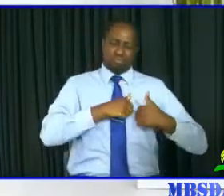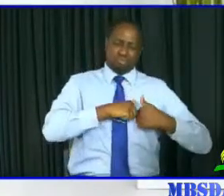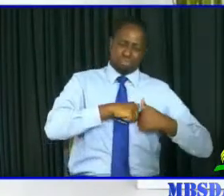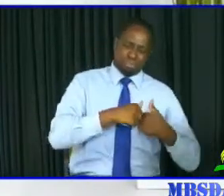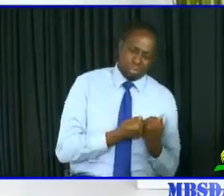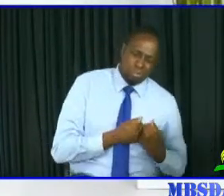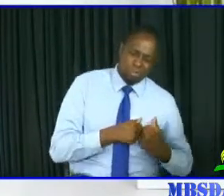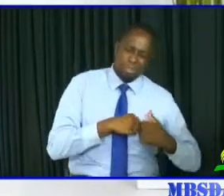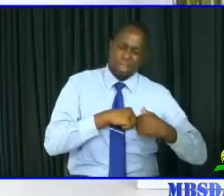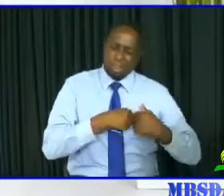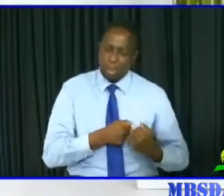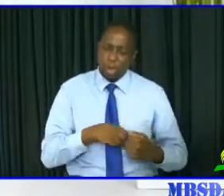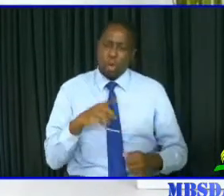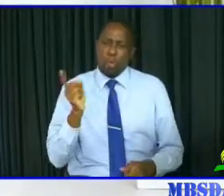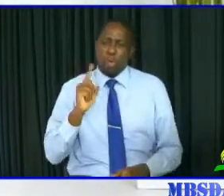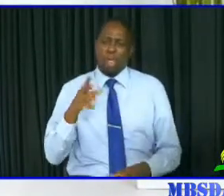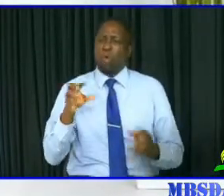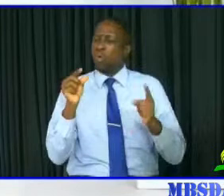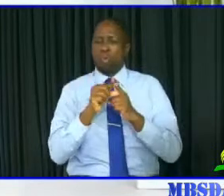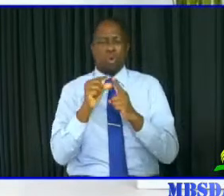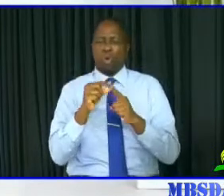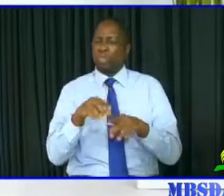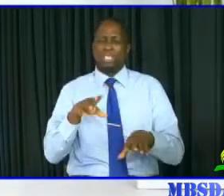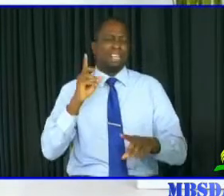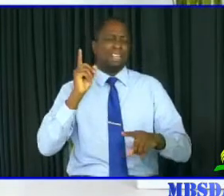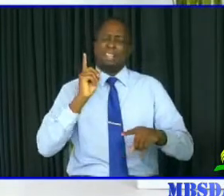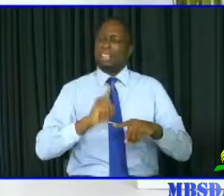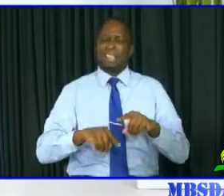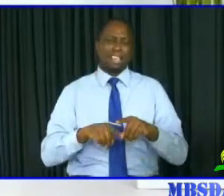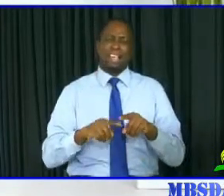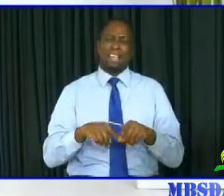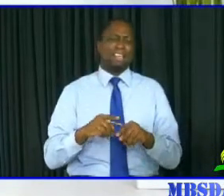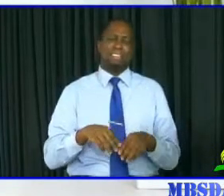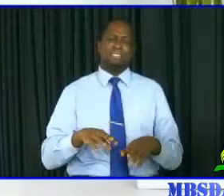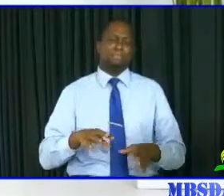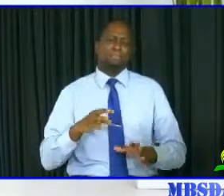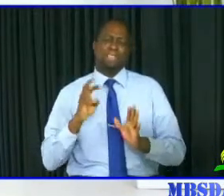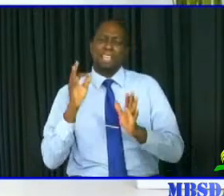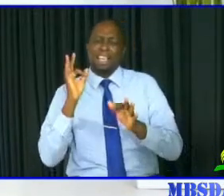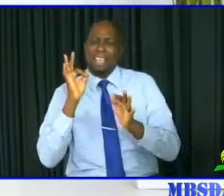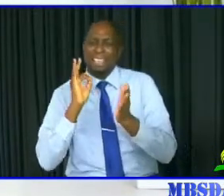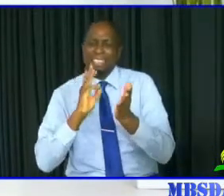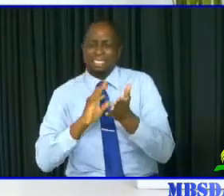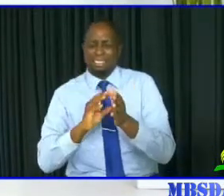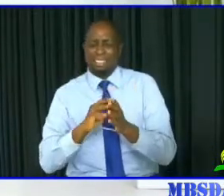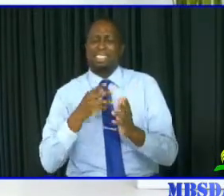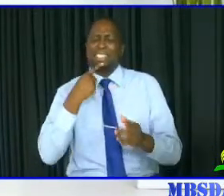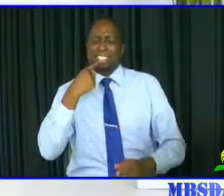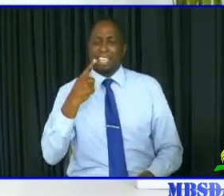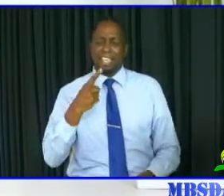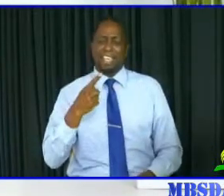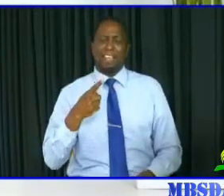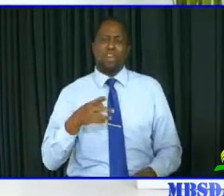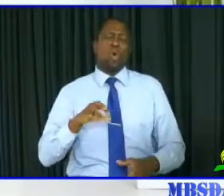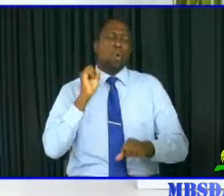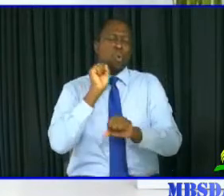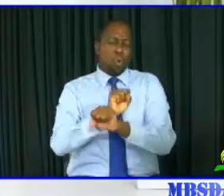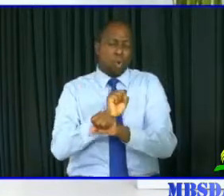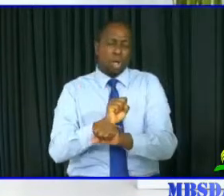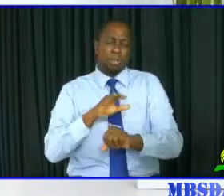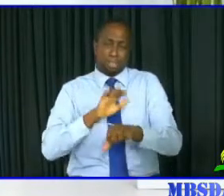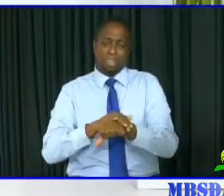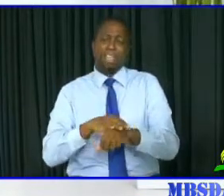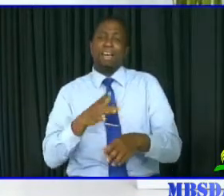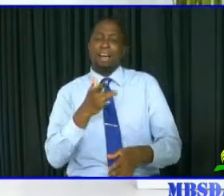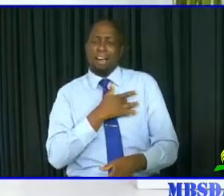where words are not able to express the pain and the agony, the sorrow of their heart. Work in the hearts